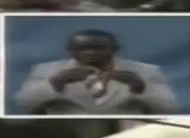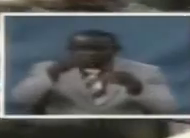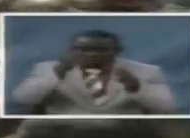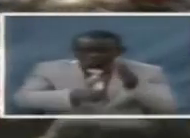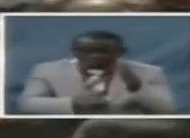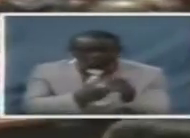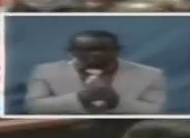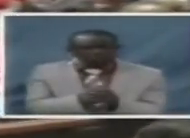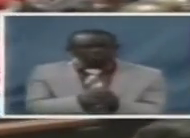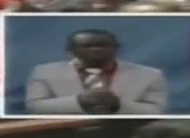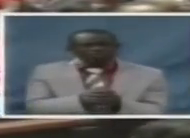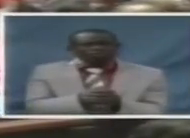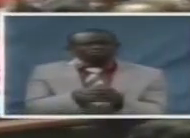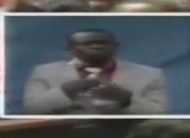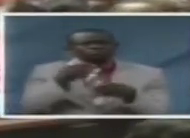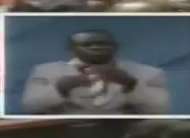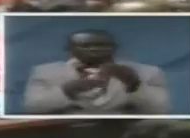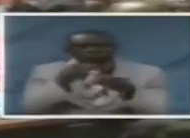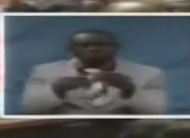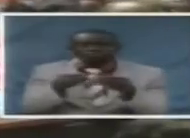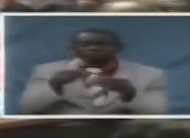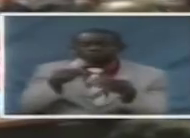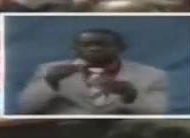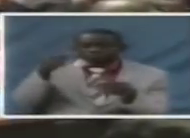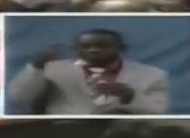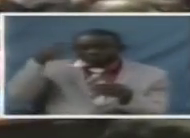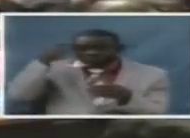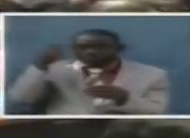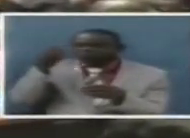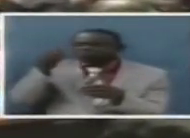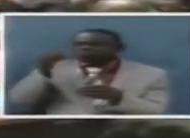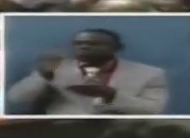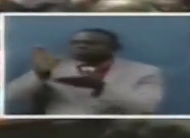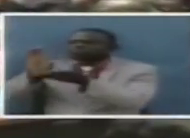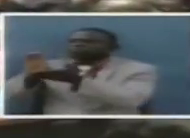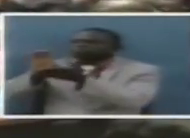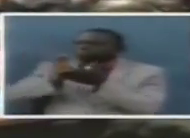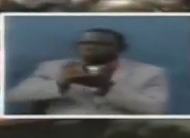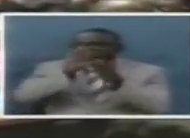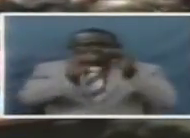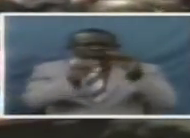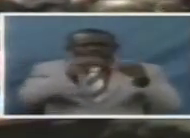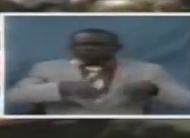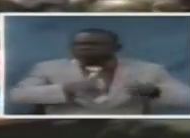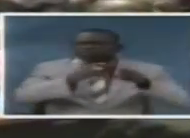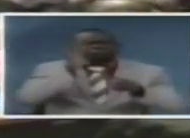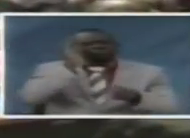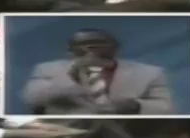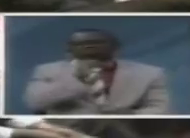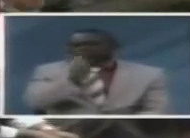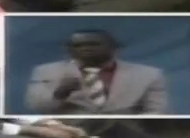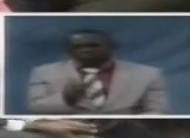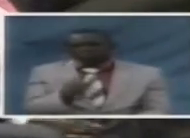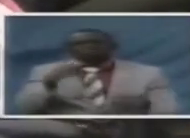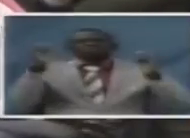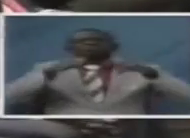Meaning, Mr. Speaker, that government will not borrow $1 to do the